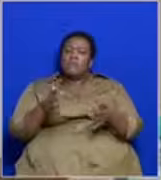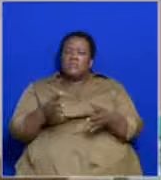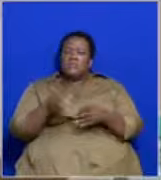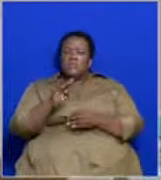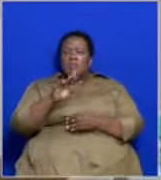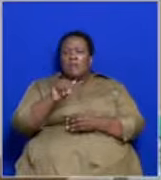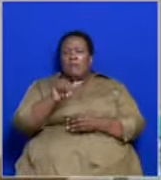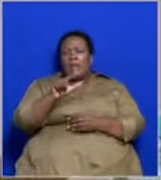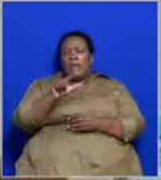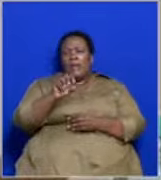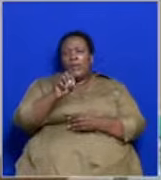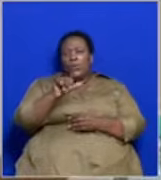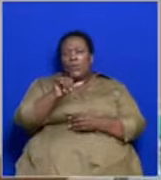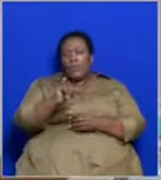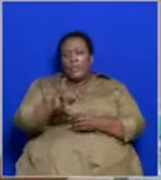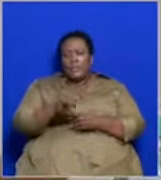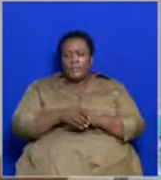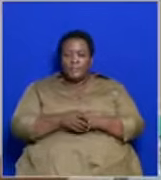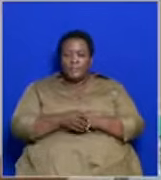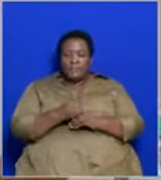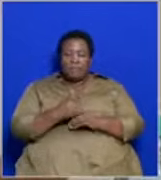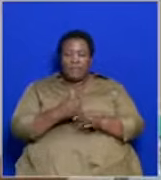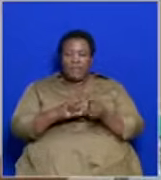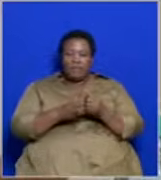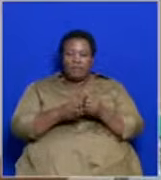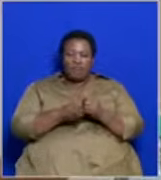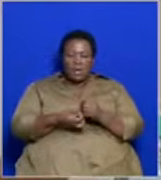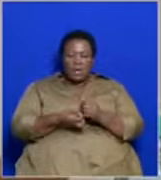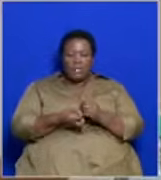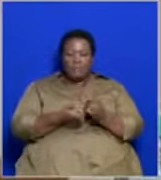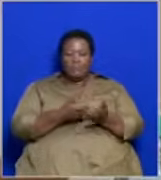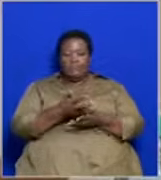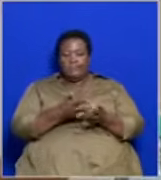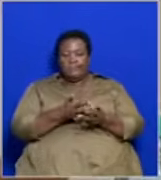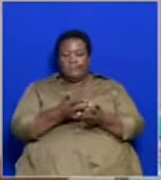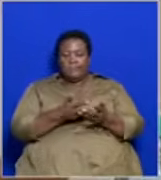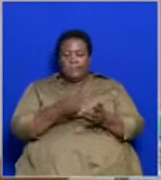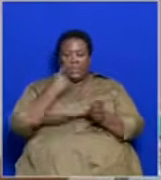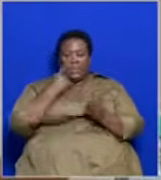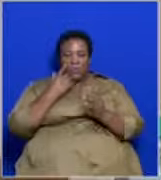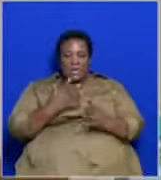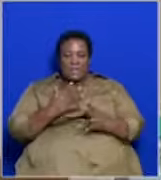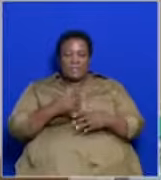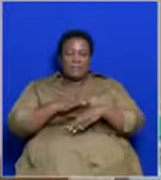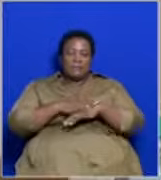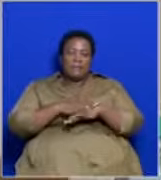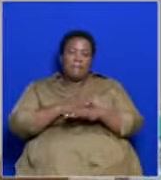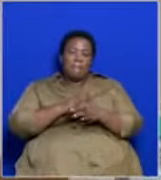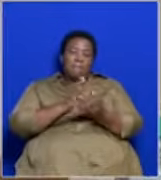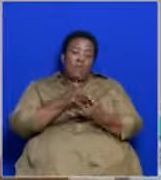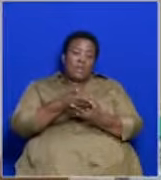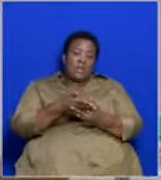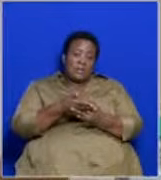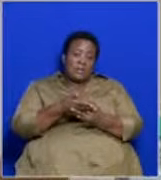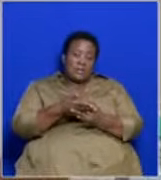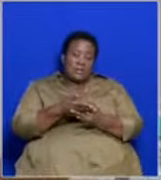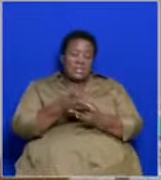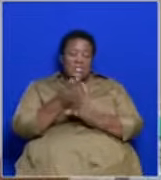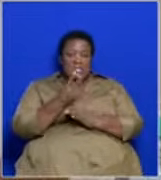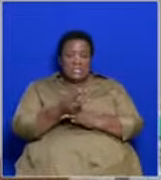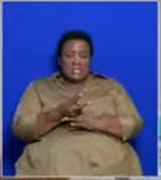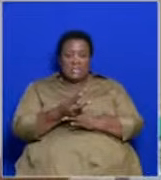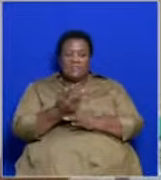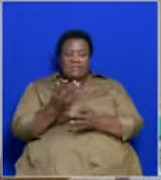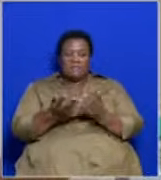I will try perhaps and engage the witness during break and see if perhaps you could get a better